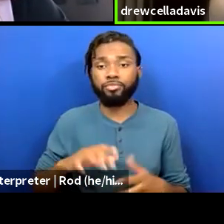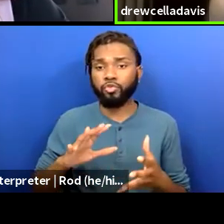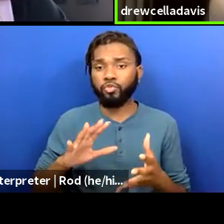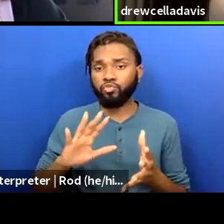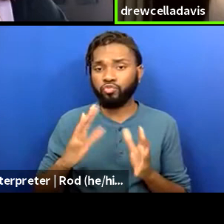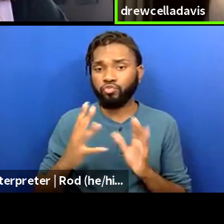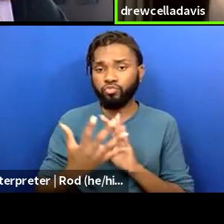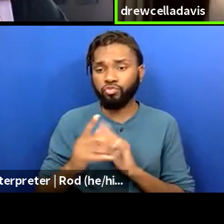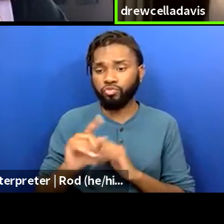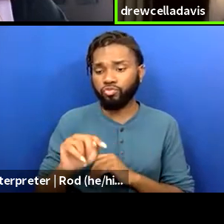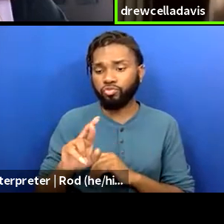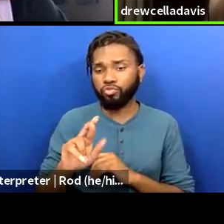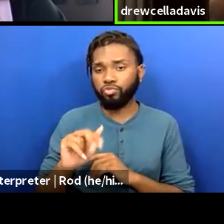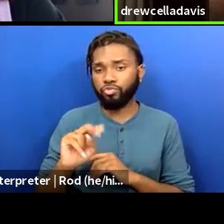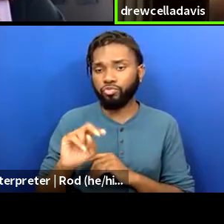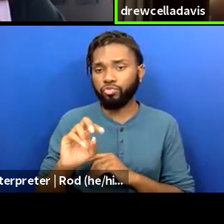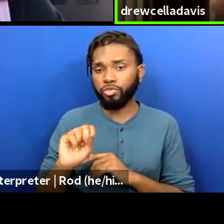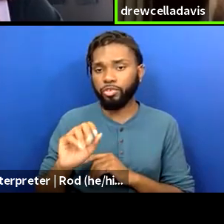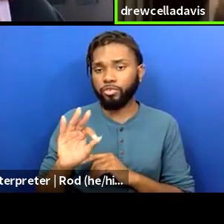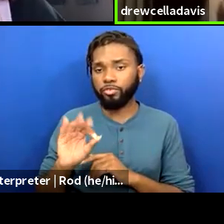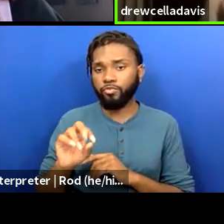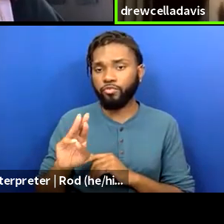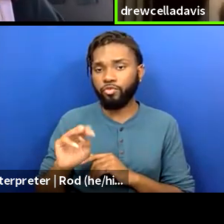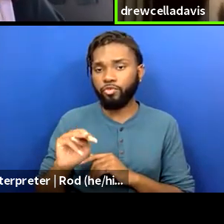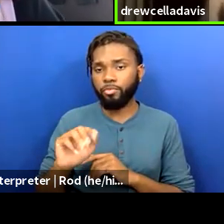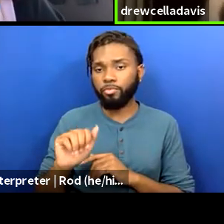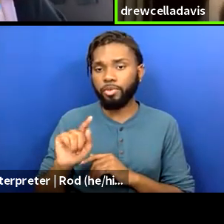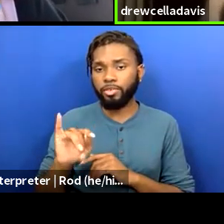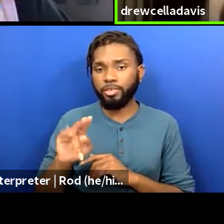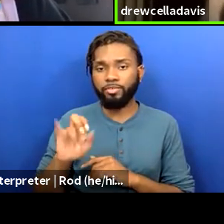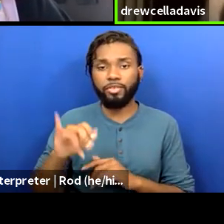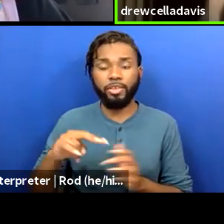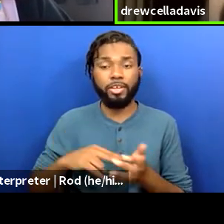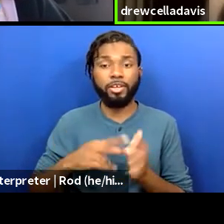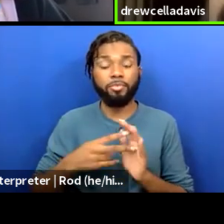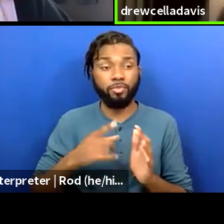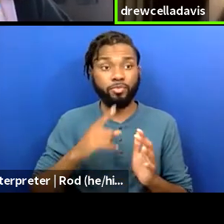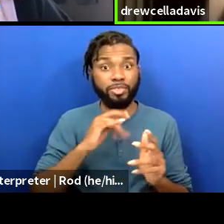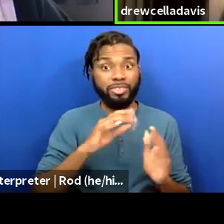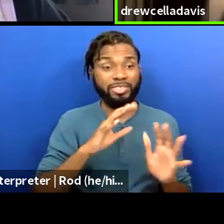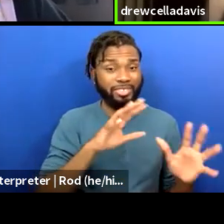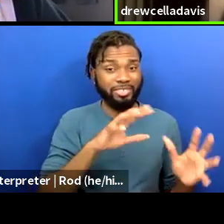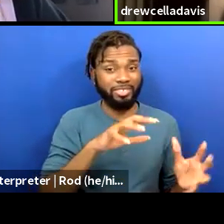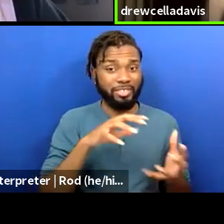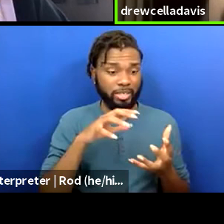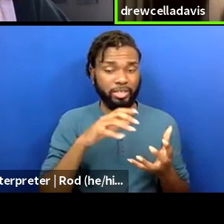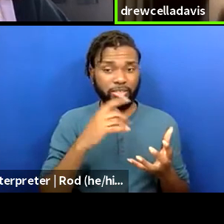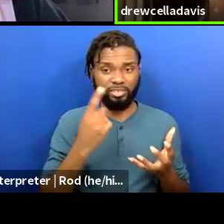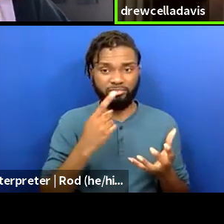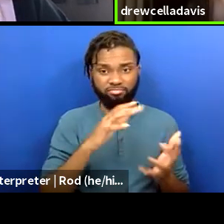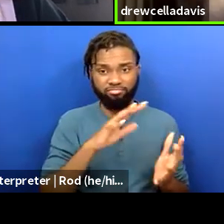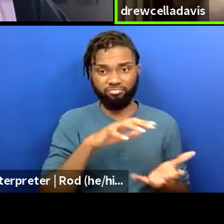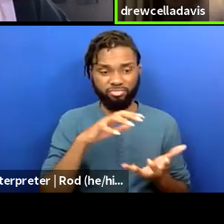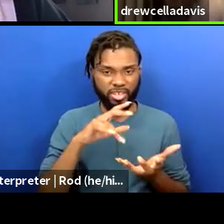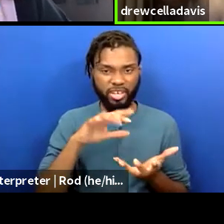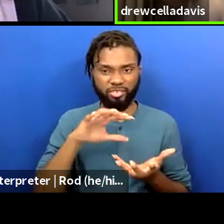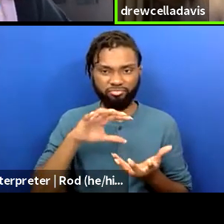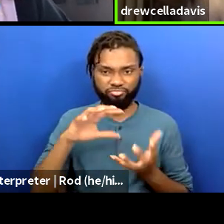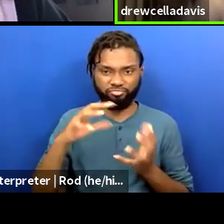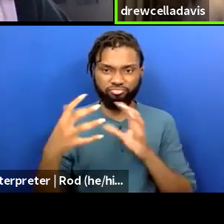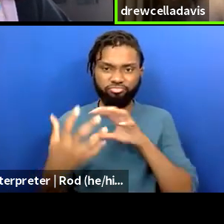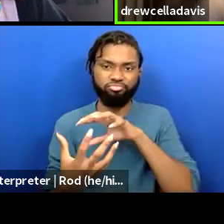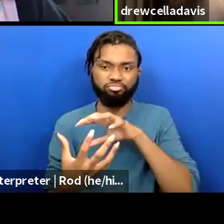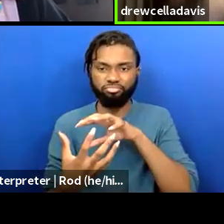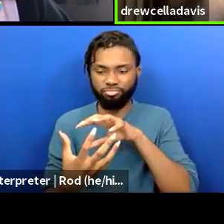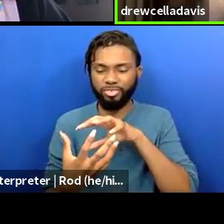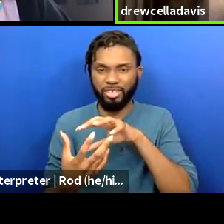transformative, which means kind of taking what it is and sort of flipping it on its head and letting